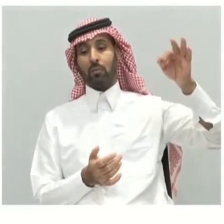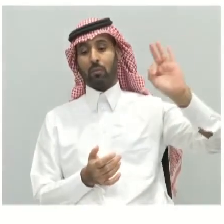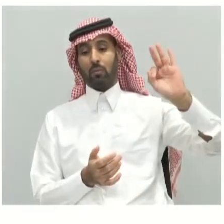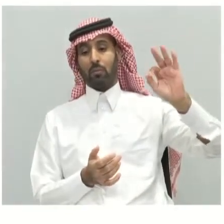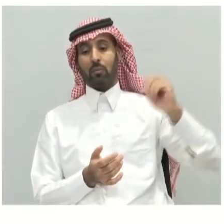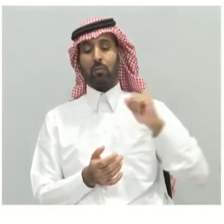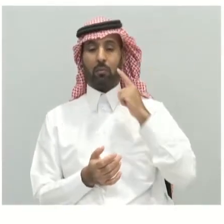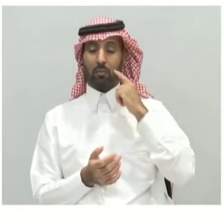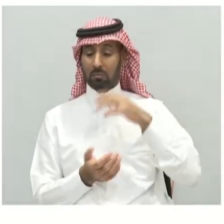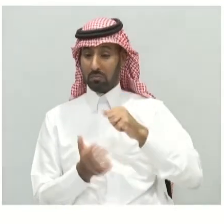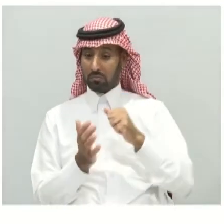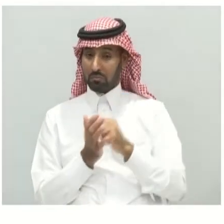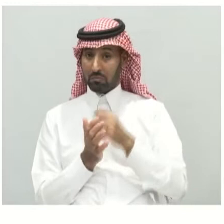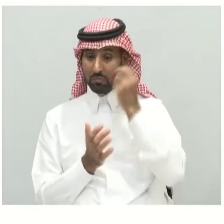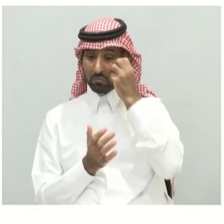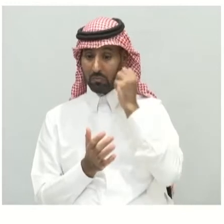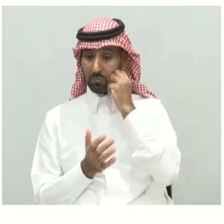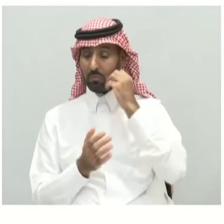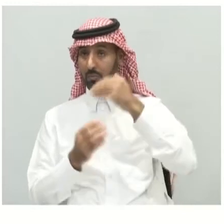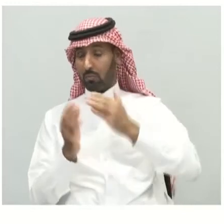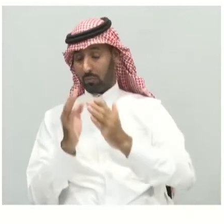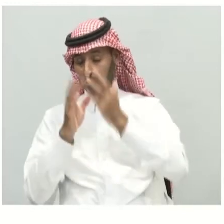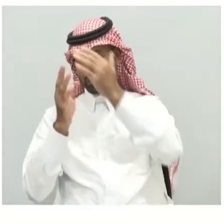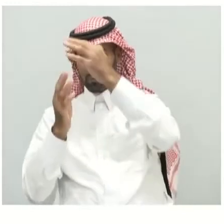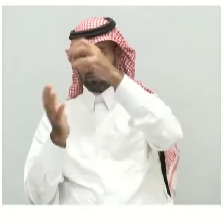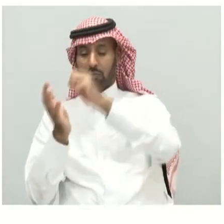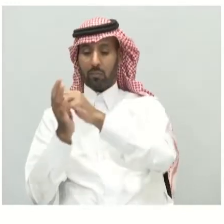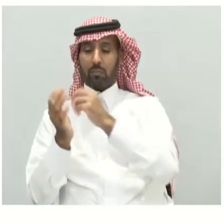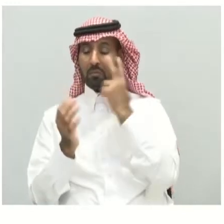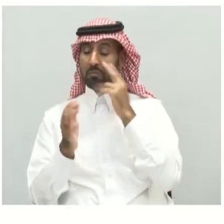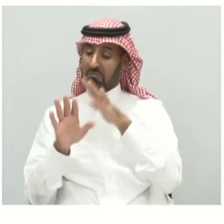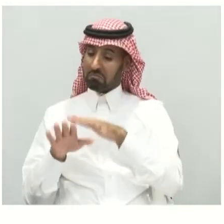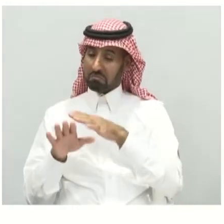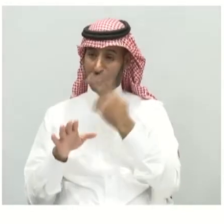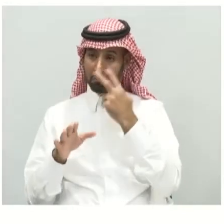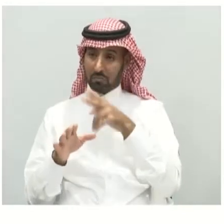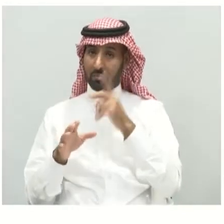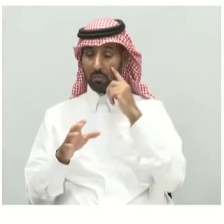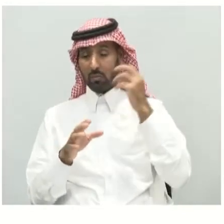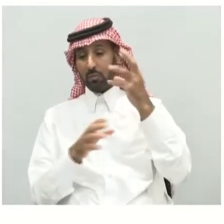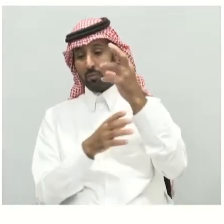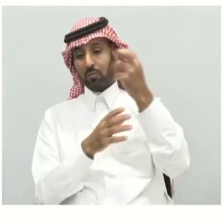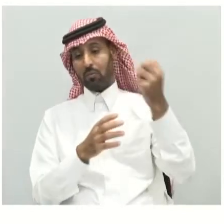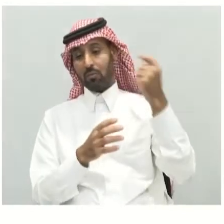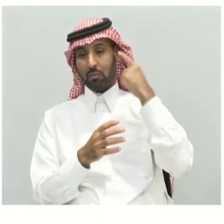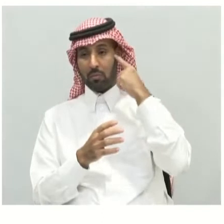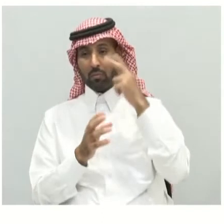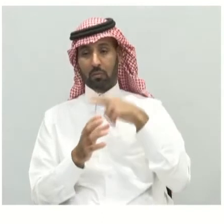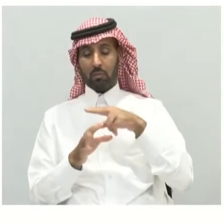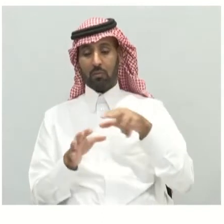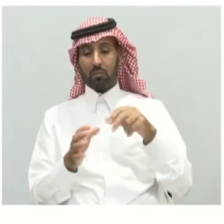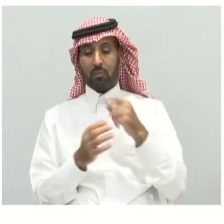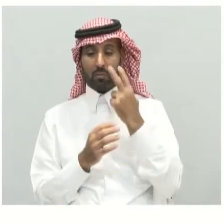on top of a mountain. I loved staying there. Every morning, my siblings and